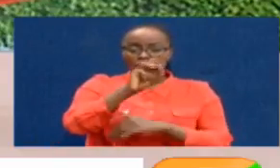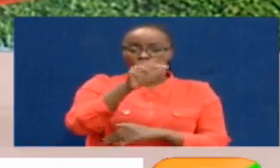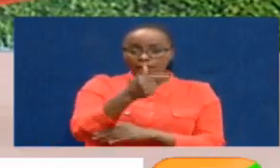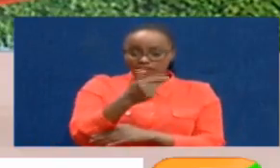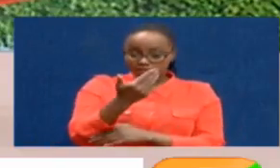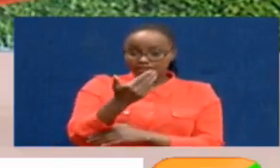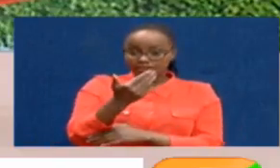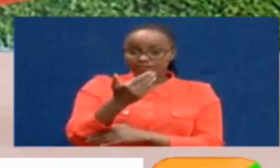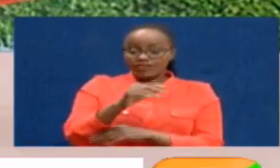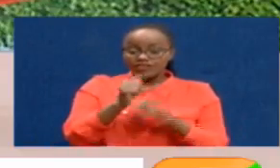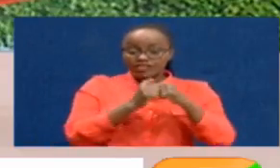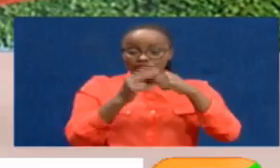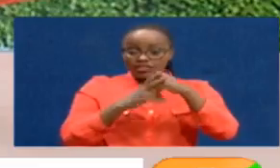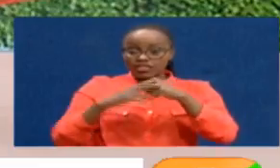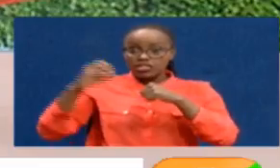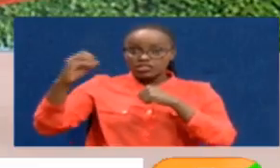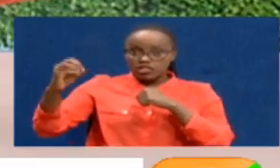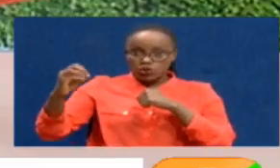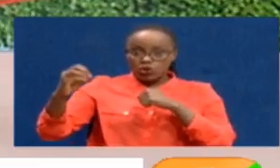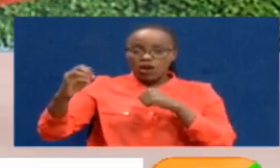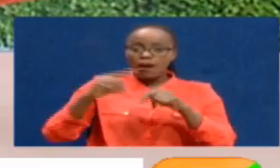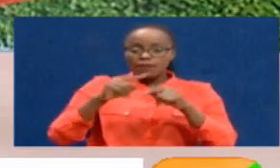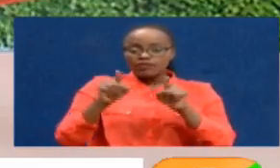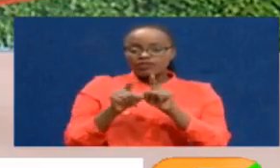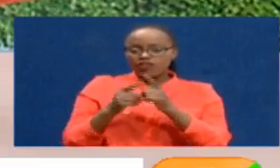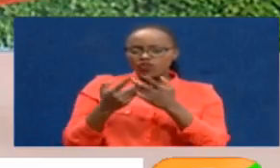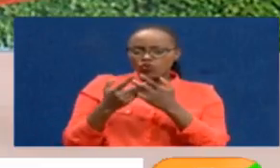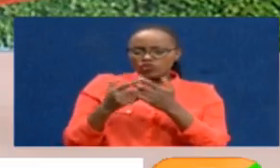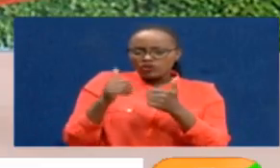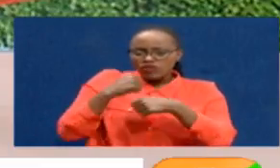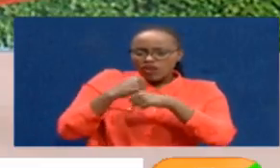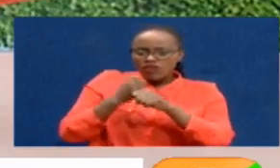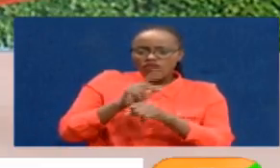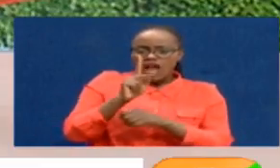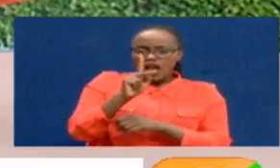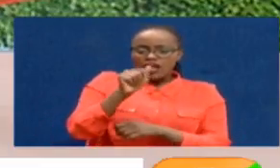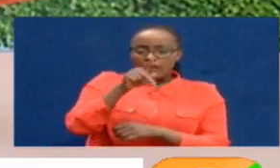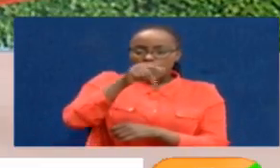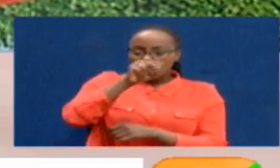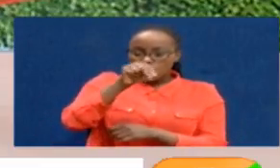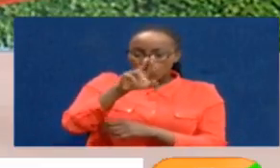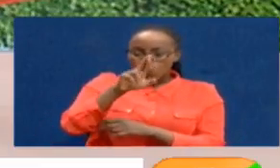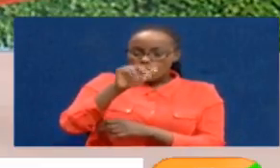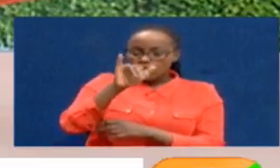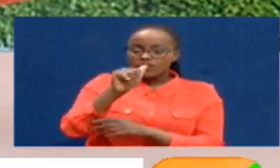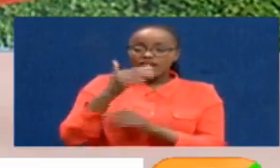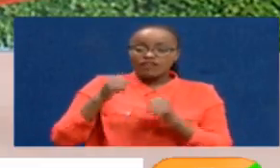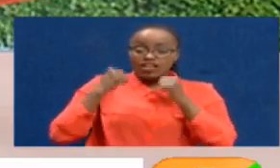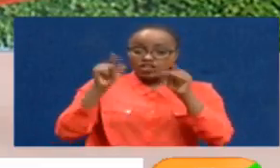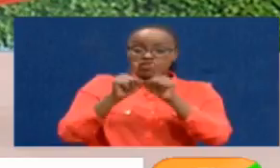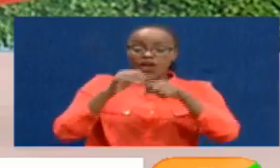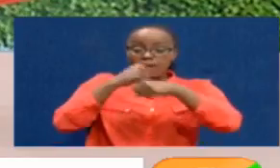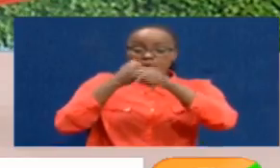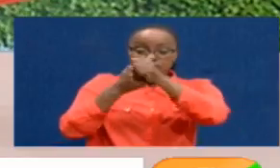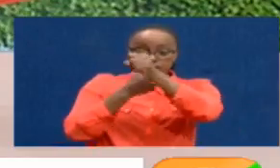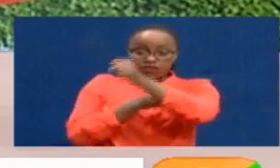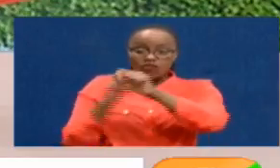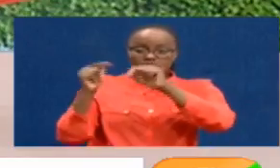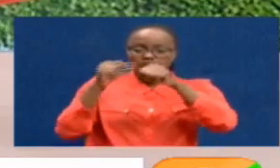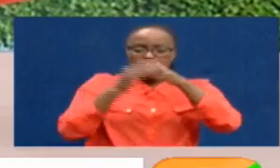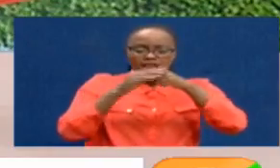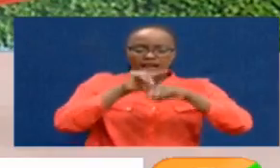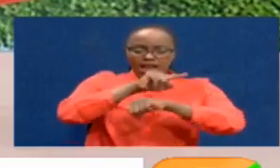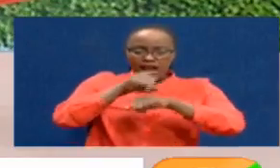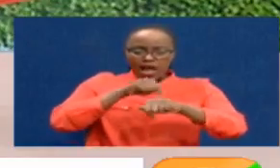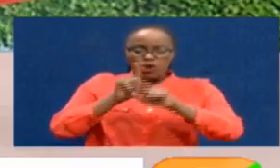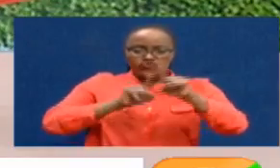Starlets 17-0. But the headline was stolen by Kapenguria heroes, who had their fans make a 9-hour